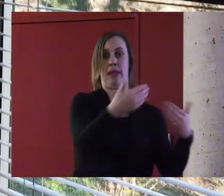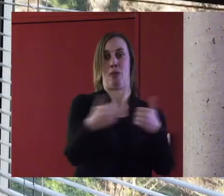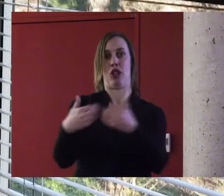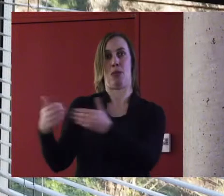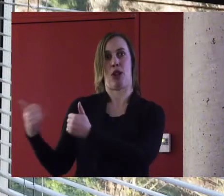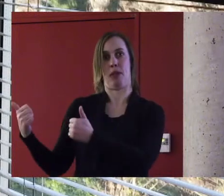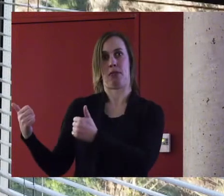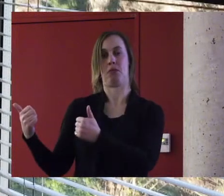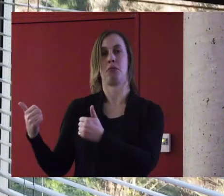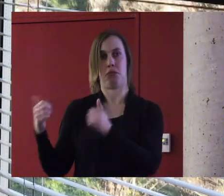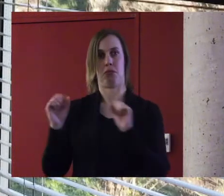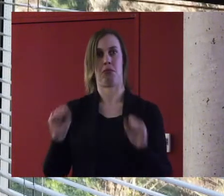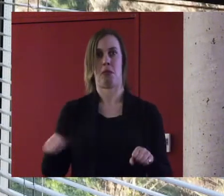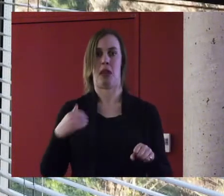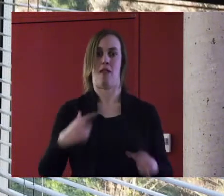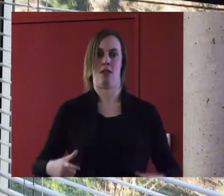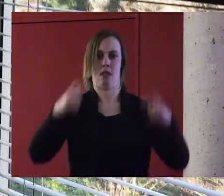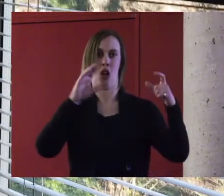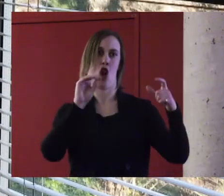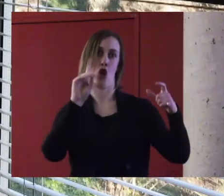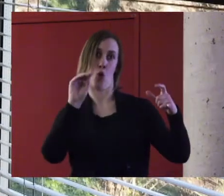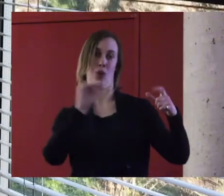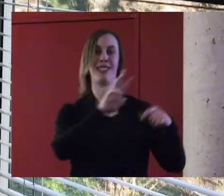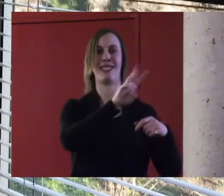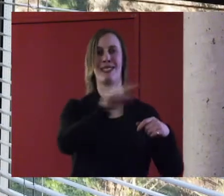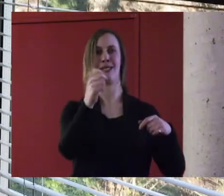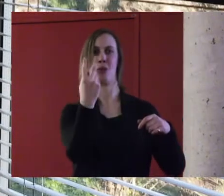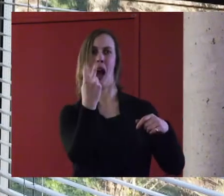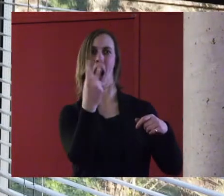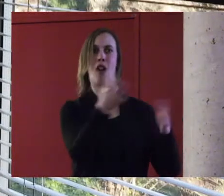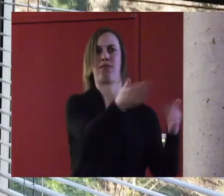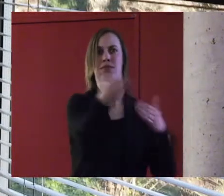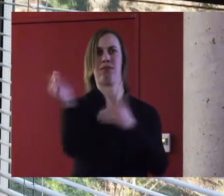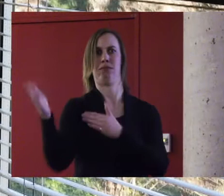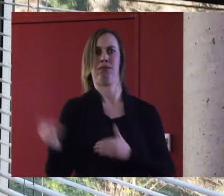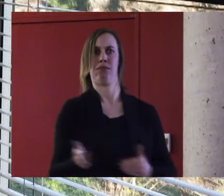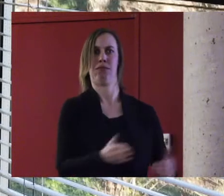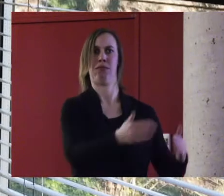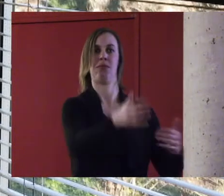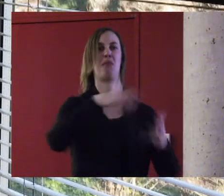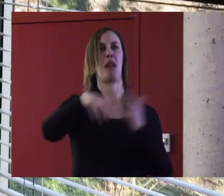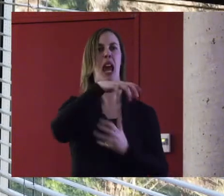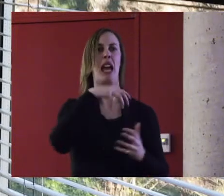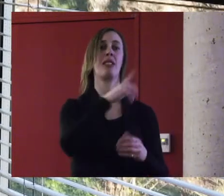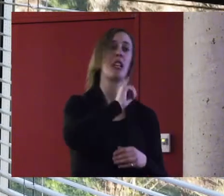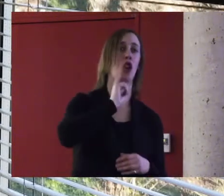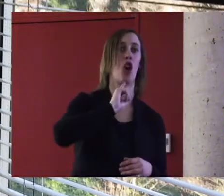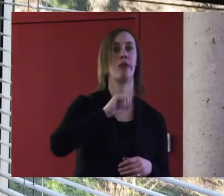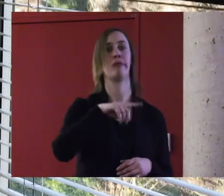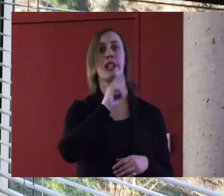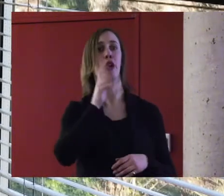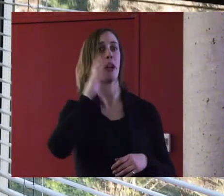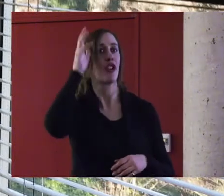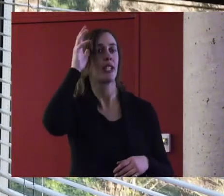usually 6 to 12 suites within a condominium building with a mixed demographic. Seniors, single-parent families, a